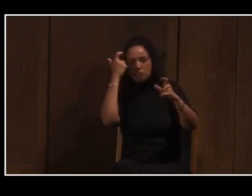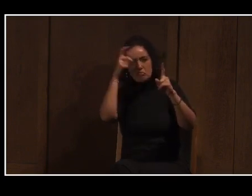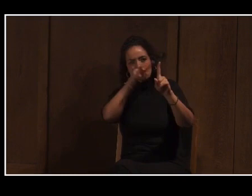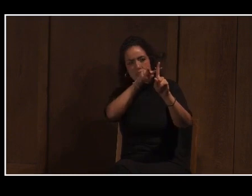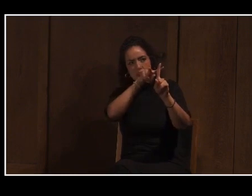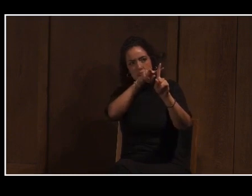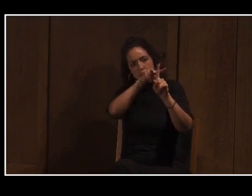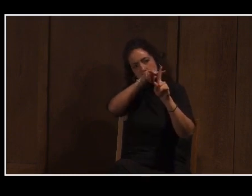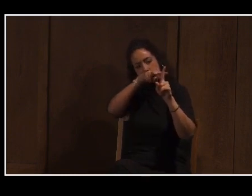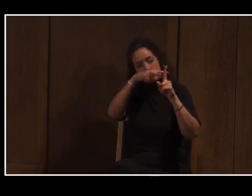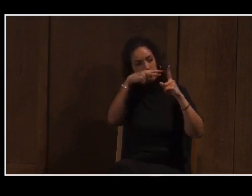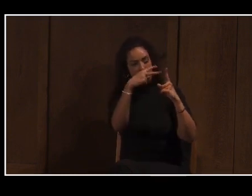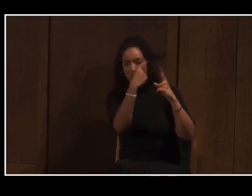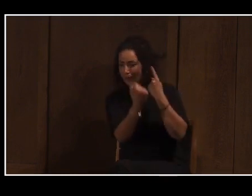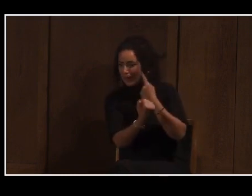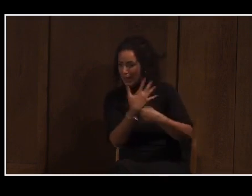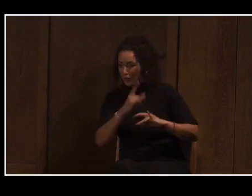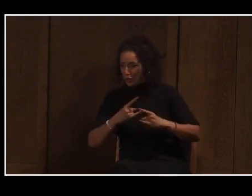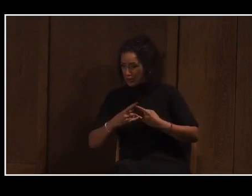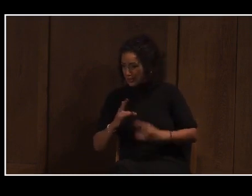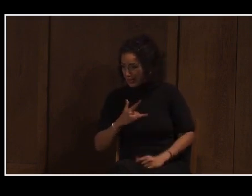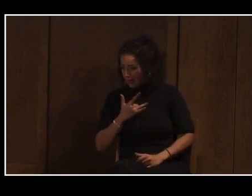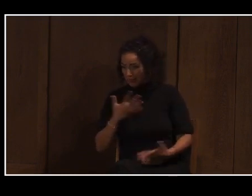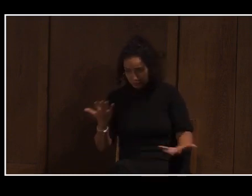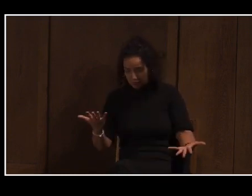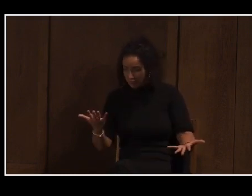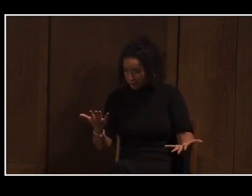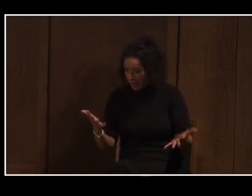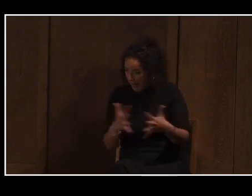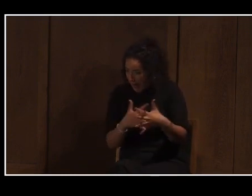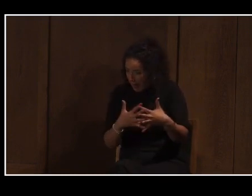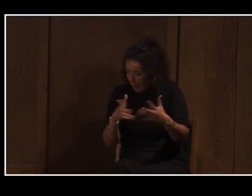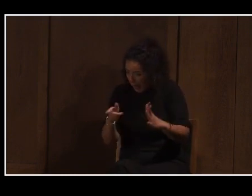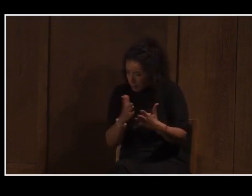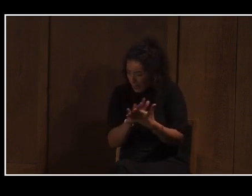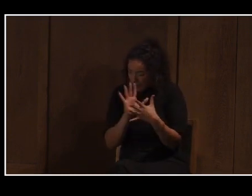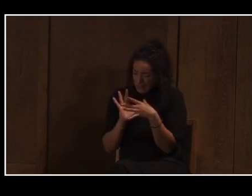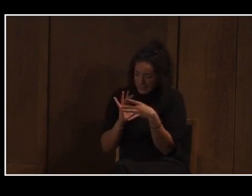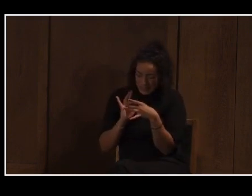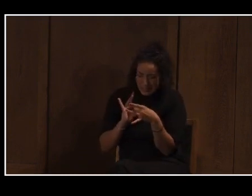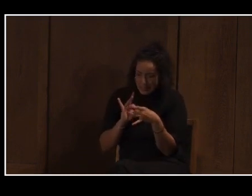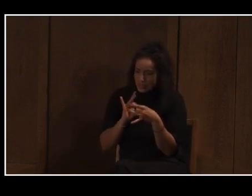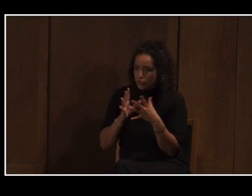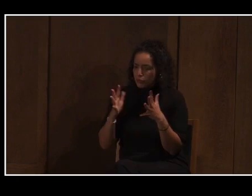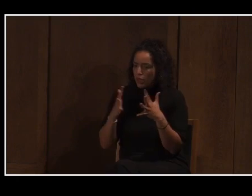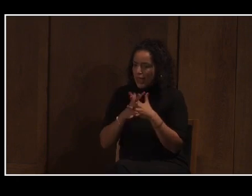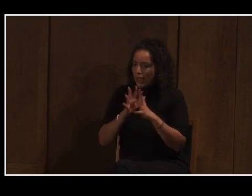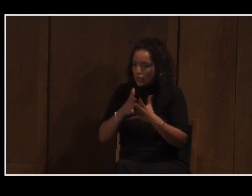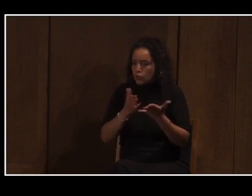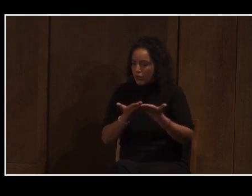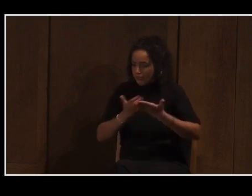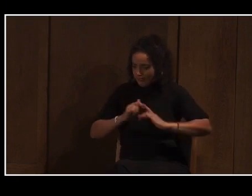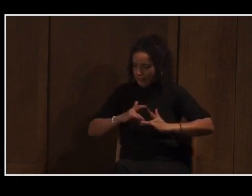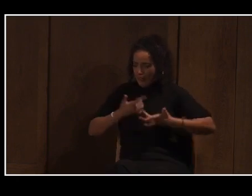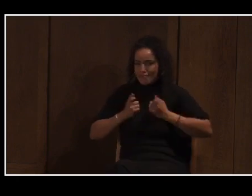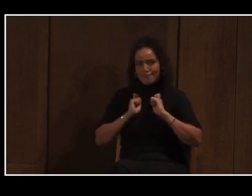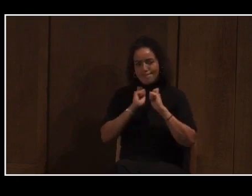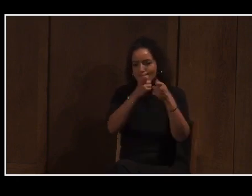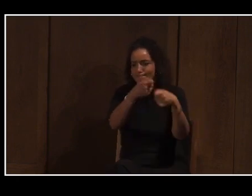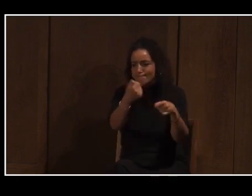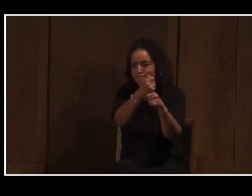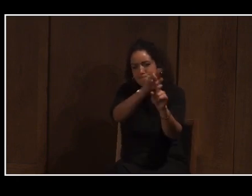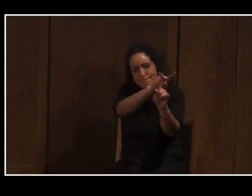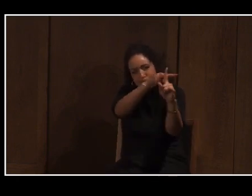our sex life, for God's sakes, like it doesn't get more intimate than that, no? So how do we actually bring this back to life? And as I mentioned, travel back to